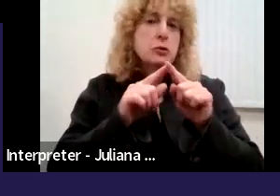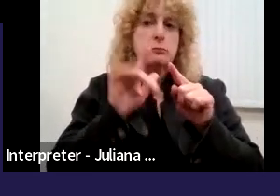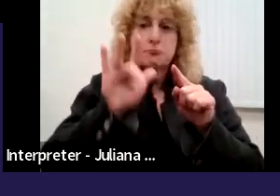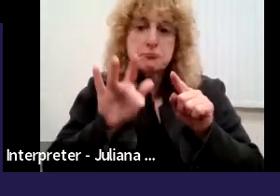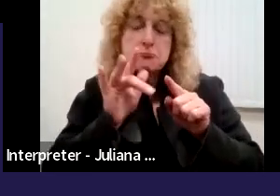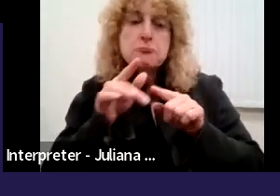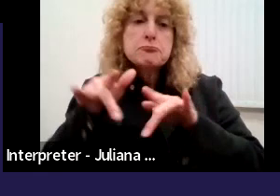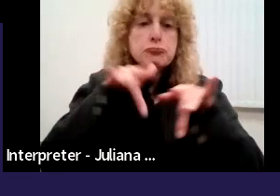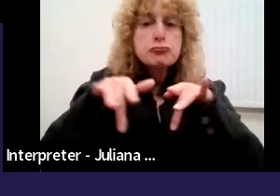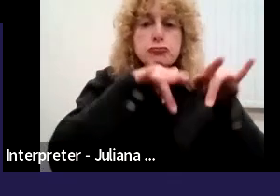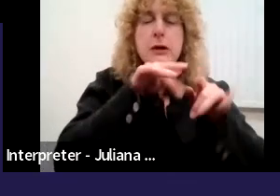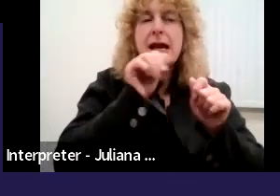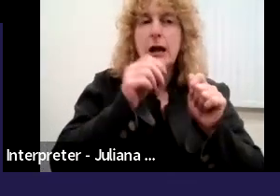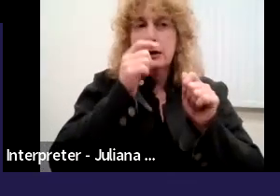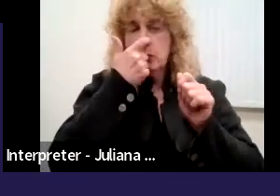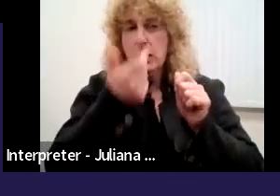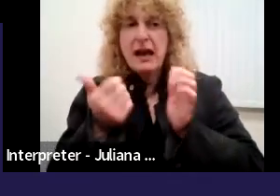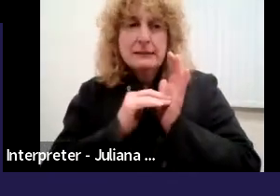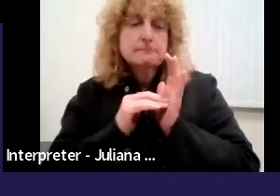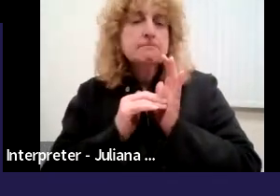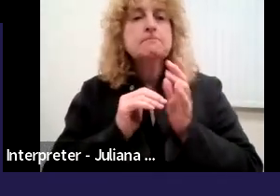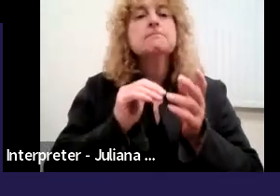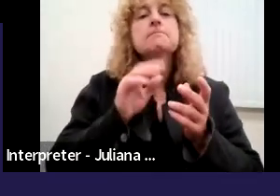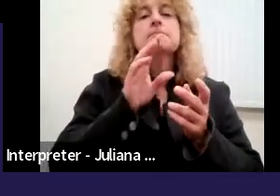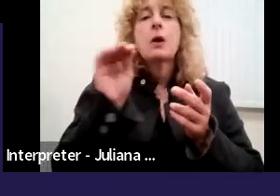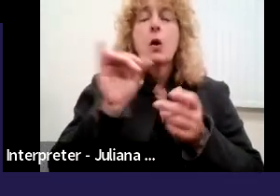well. And then we also send out a